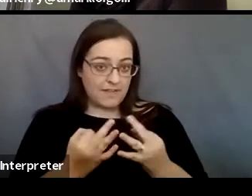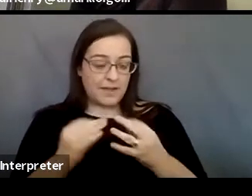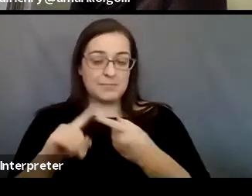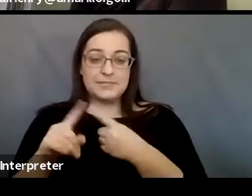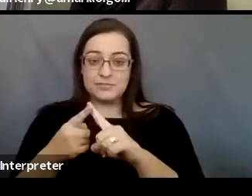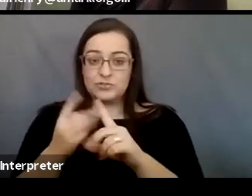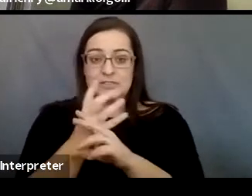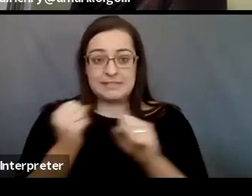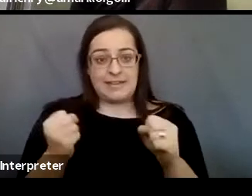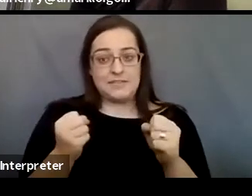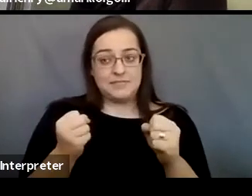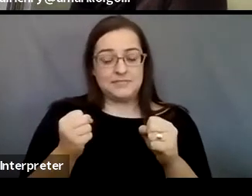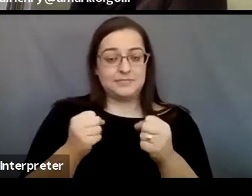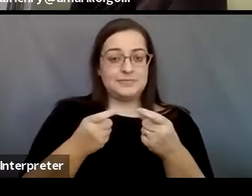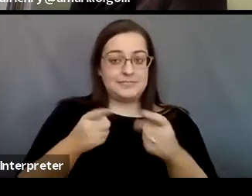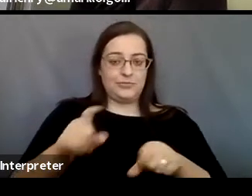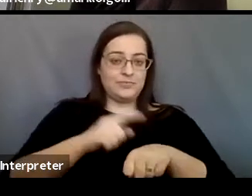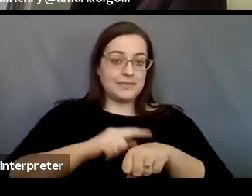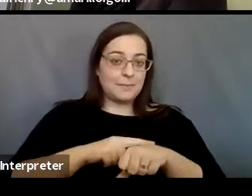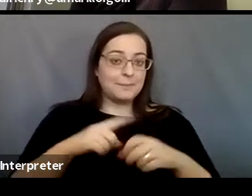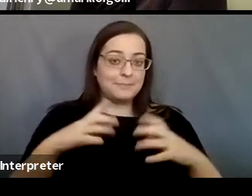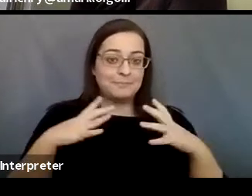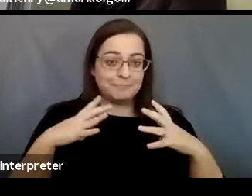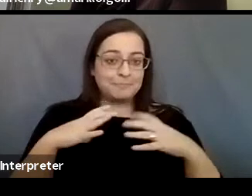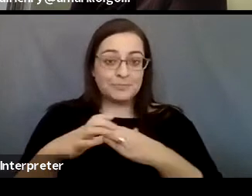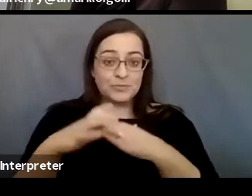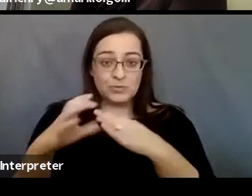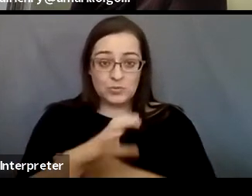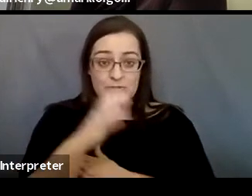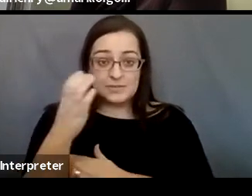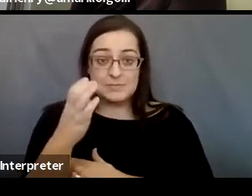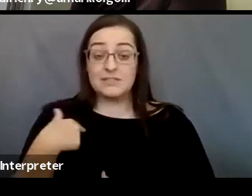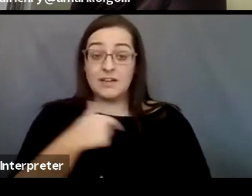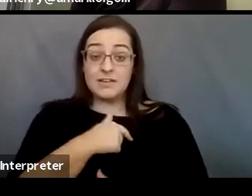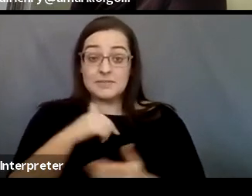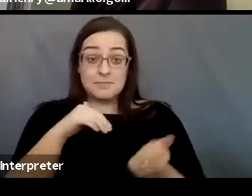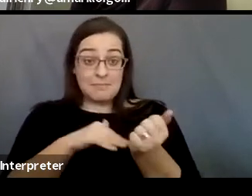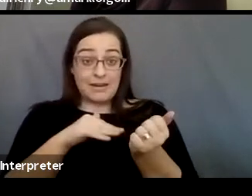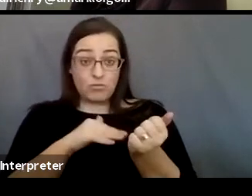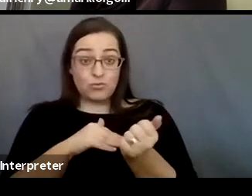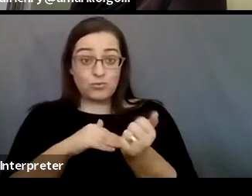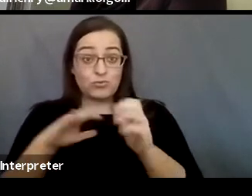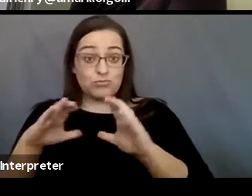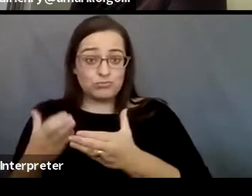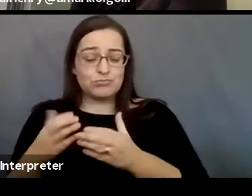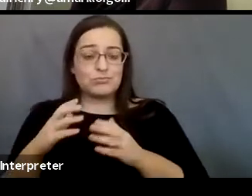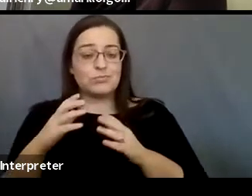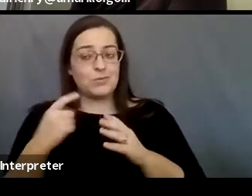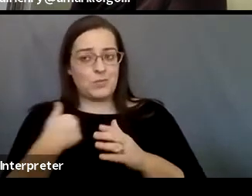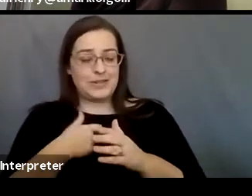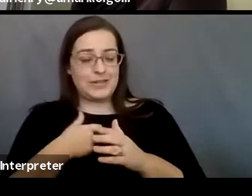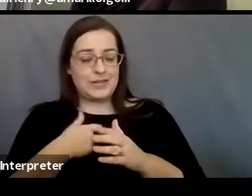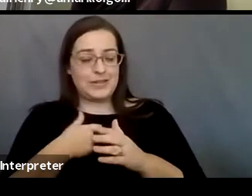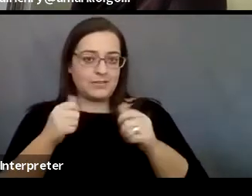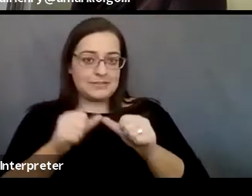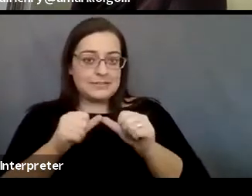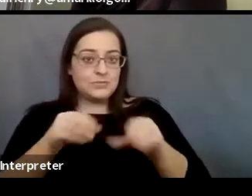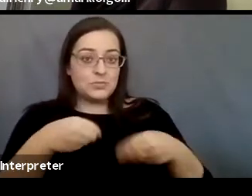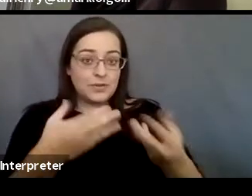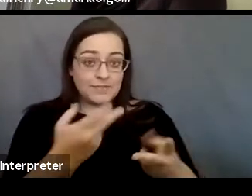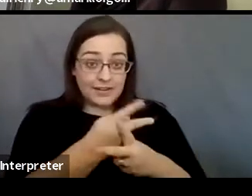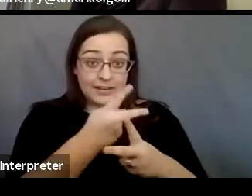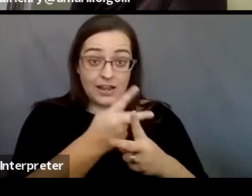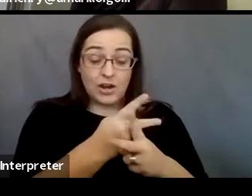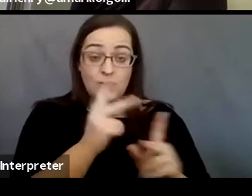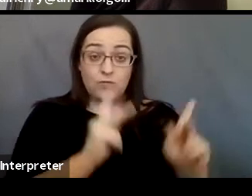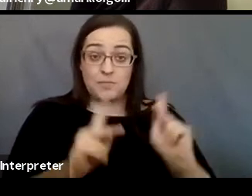friends safe throughout the holidays. We need to be able to, as a medical community, continue to provide care for the citizens of Amarillo. And